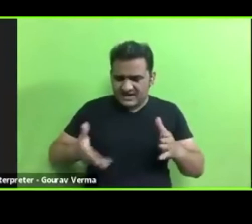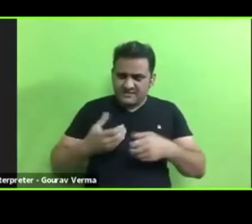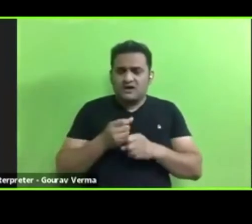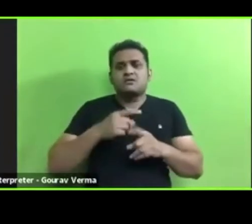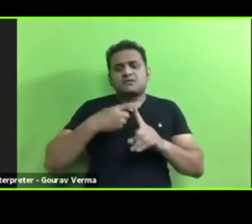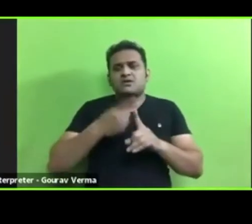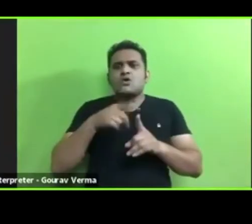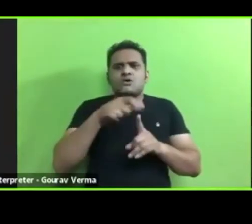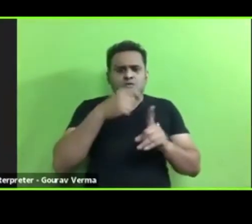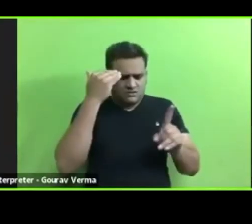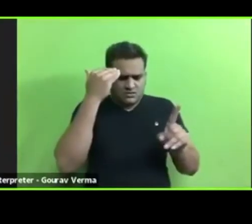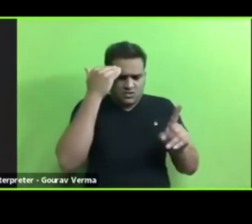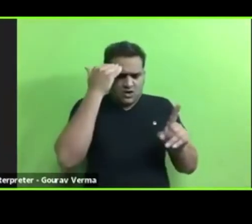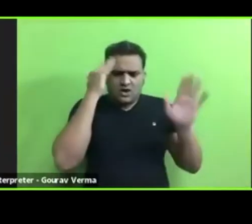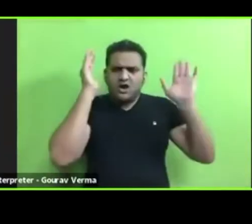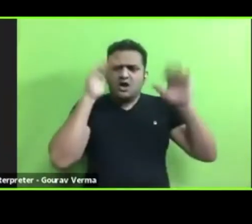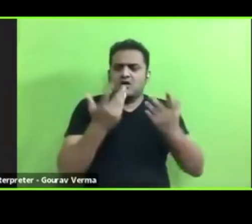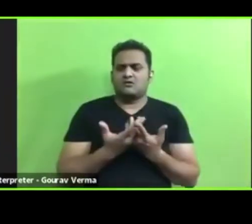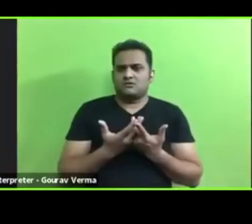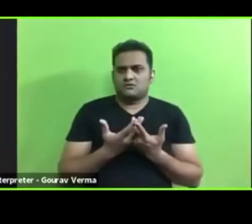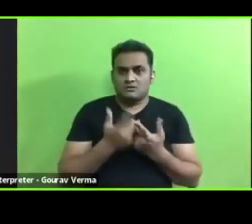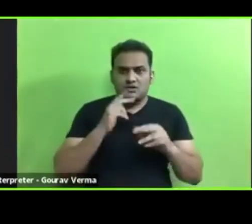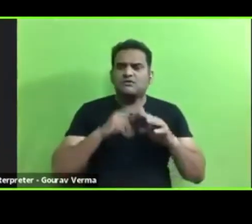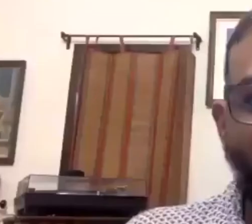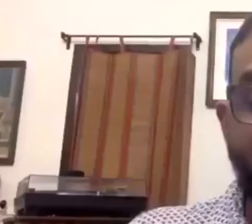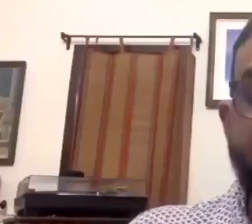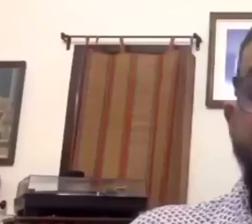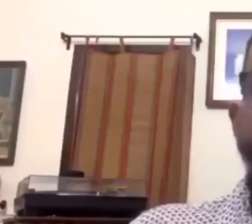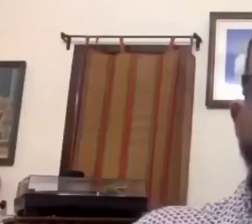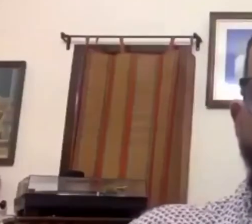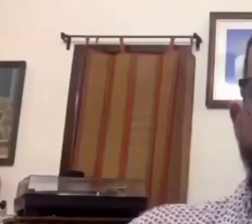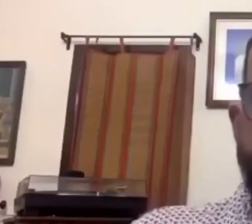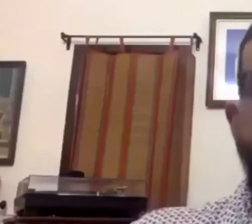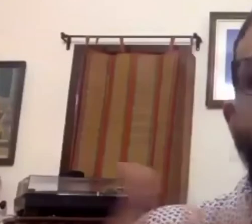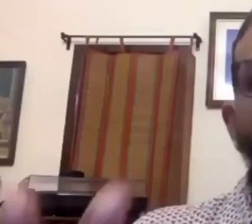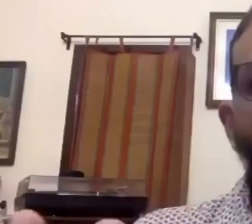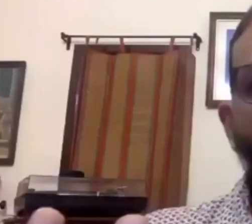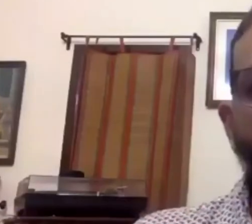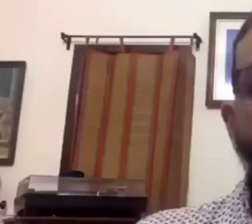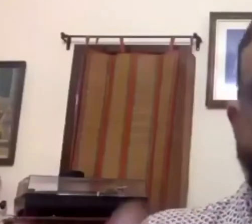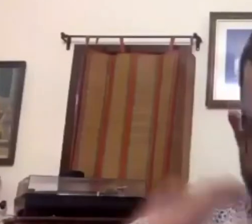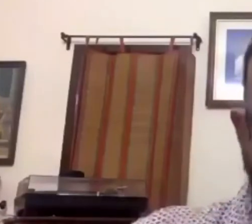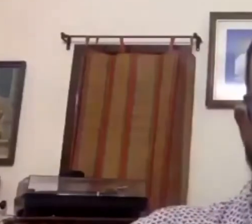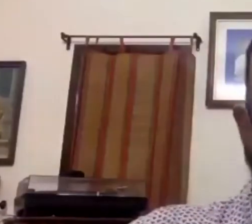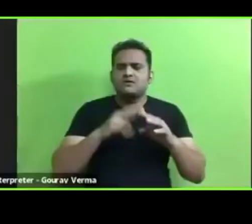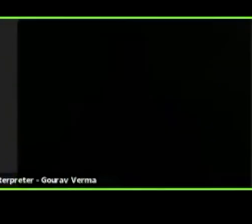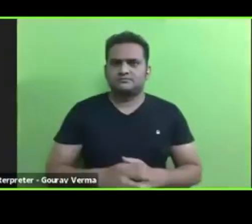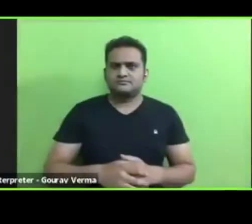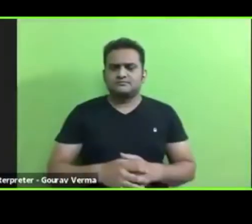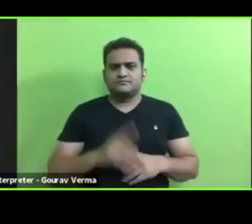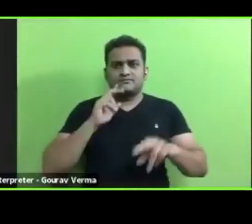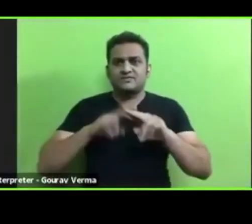is knowledge valued? When is something knowledge? When you distance something from a physical